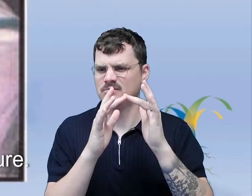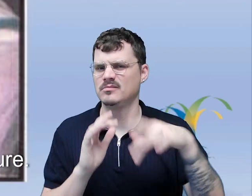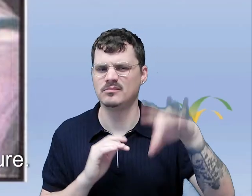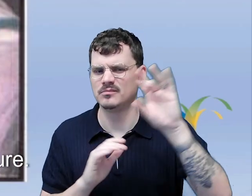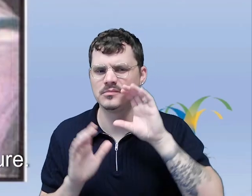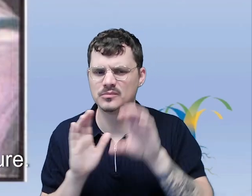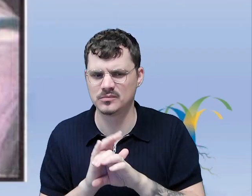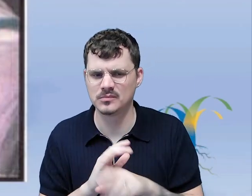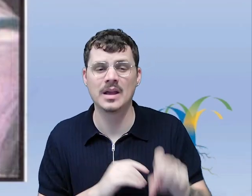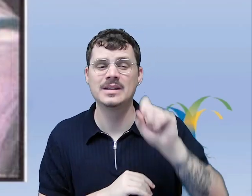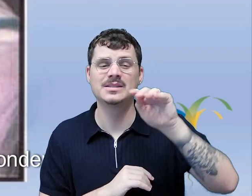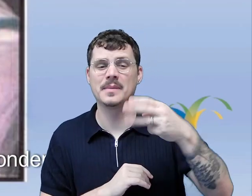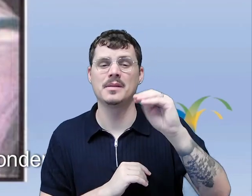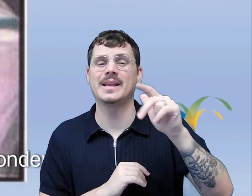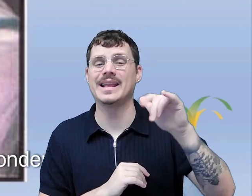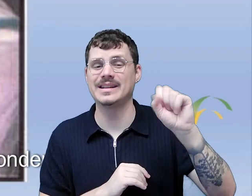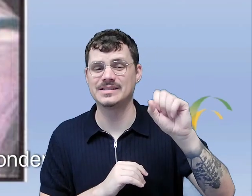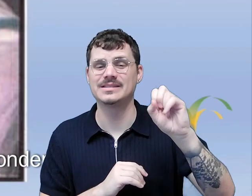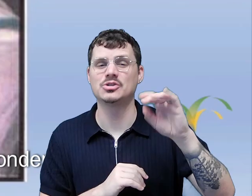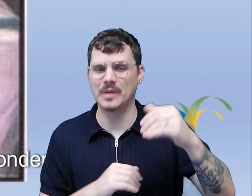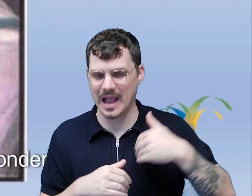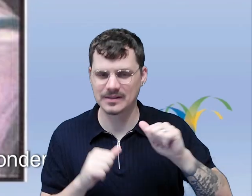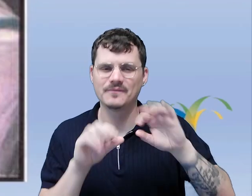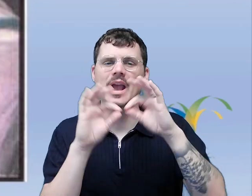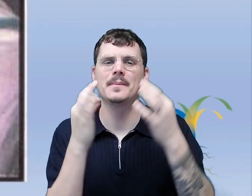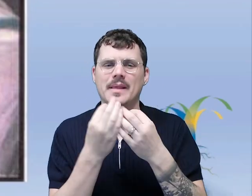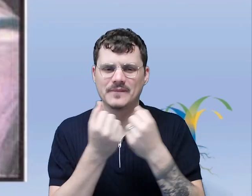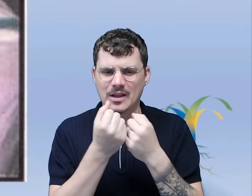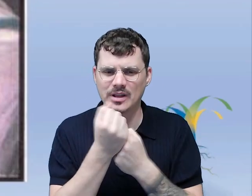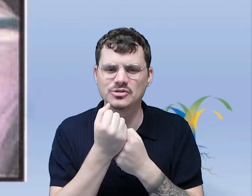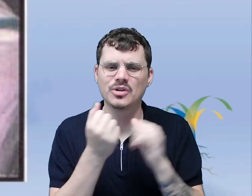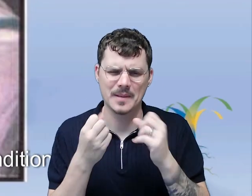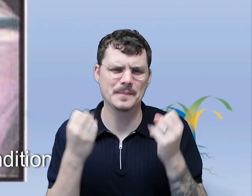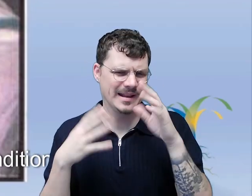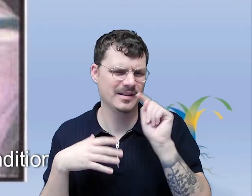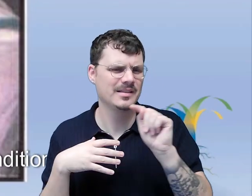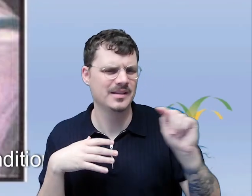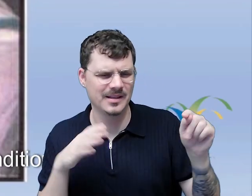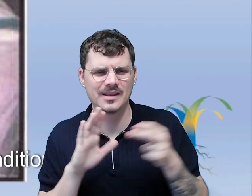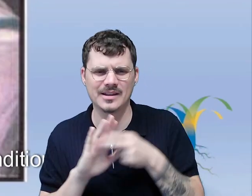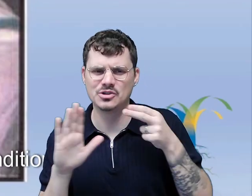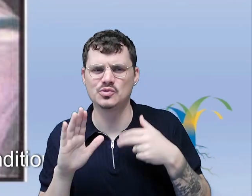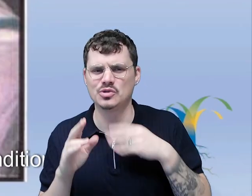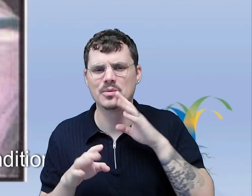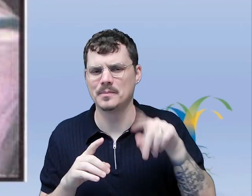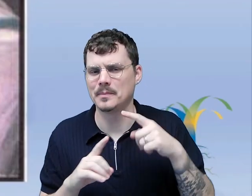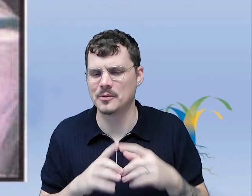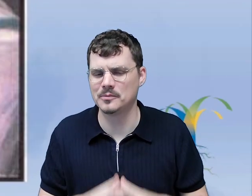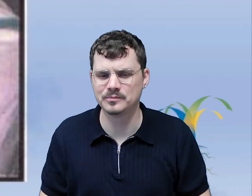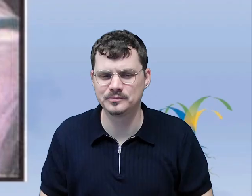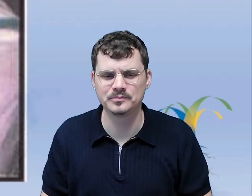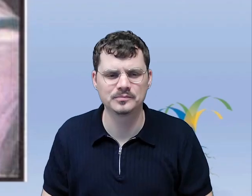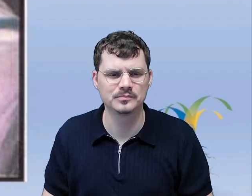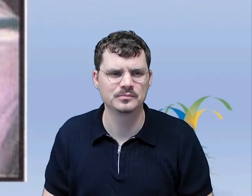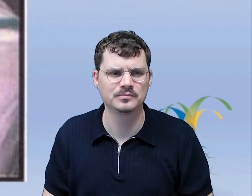publicly available picture. Smith-Magenis syndrome has a wonderful family foundation, like pretty much all these other conditions we're talking